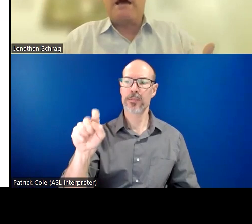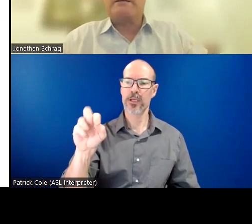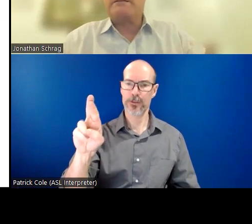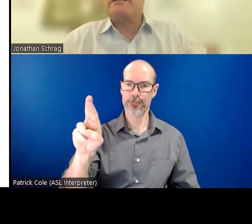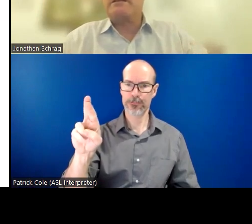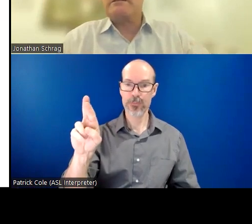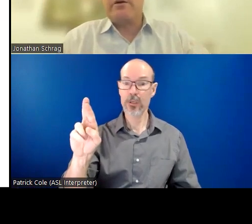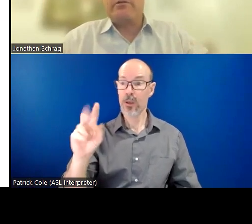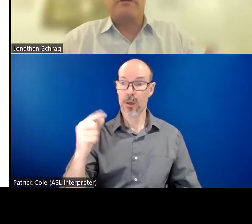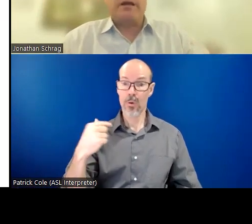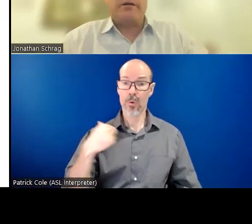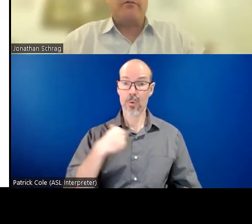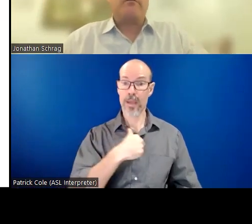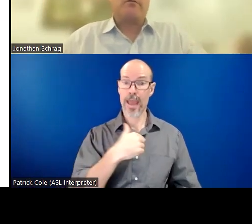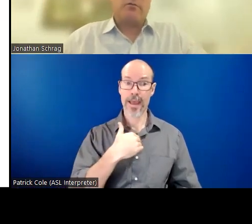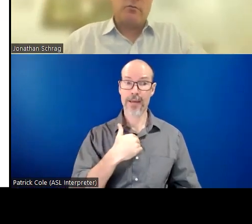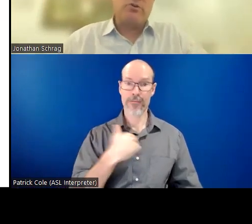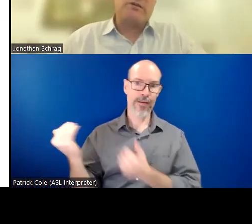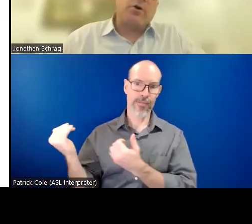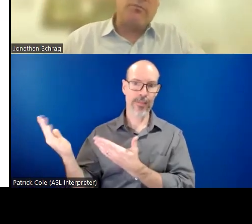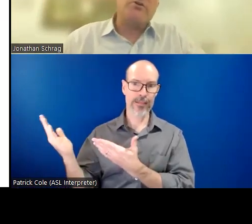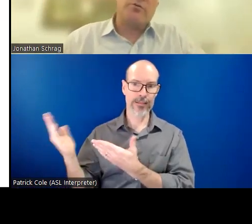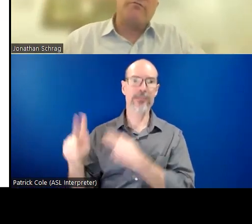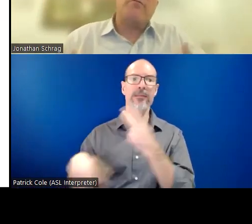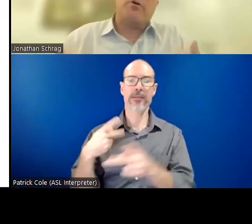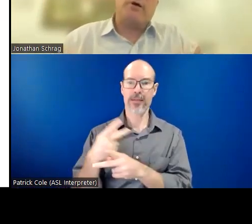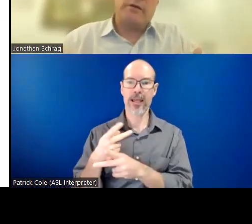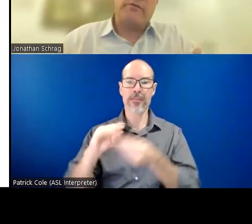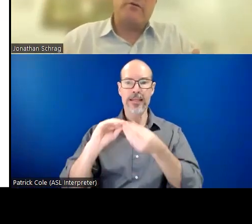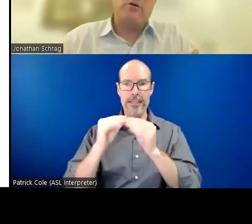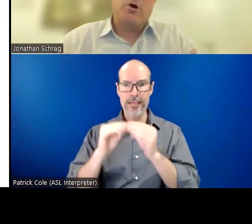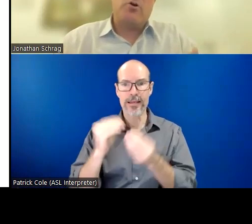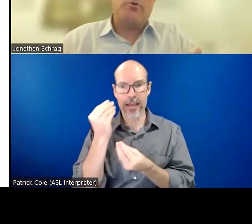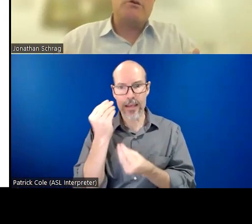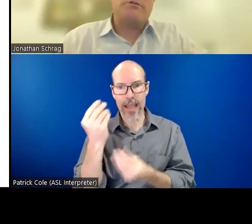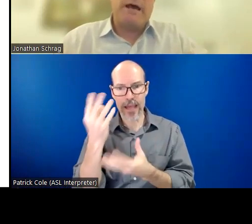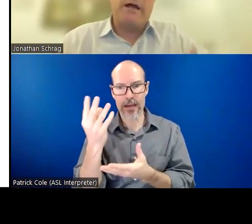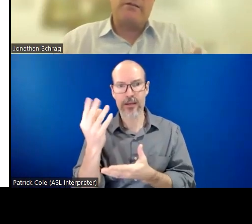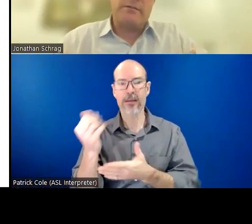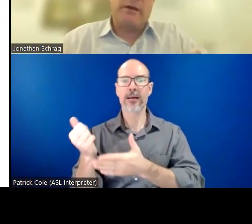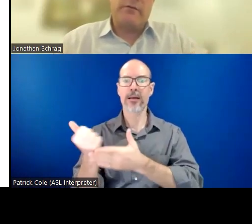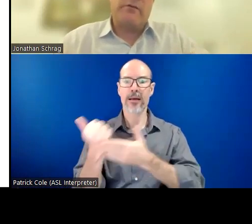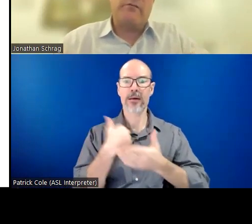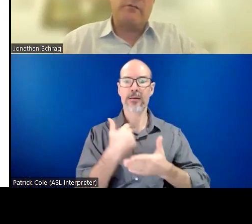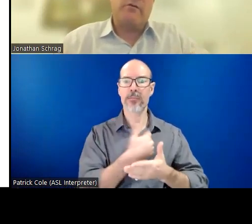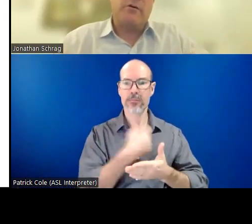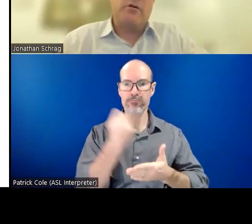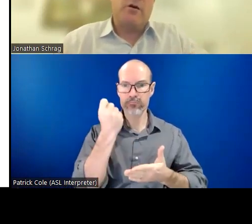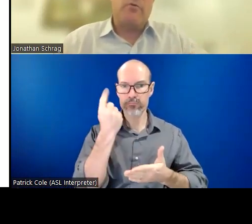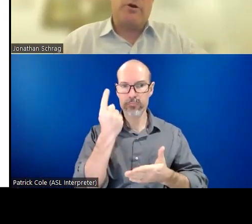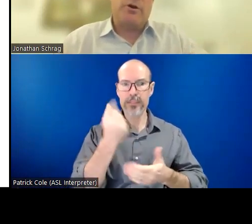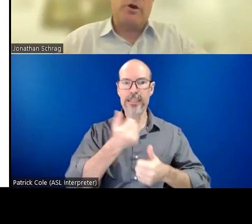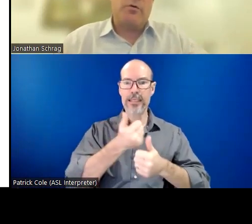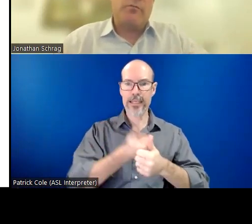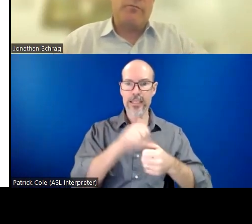we have access to this kind of data, which is helping to inform us on a municipality basis